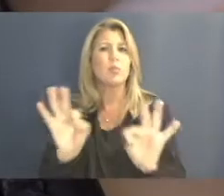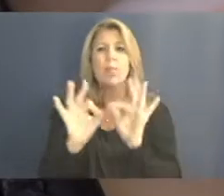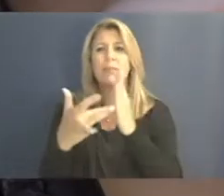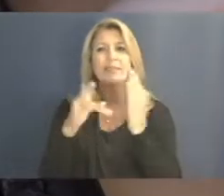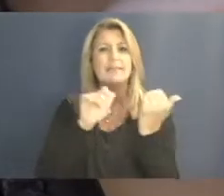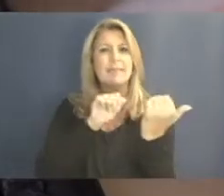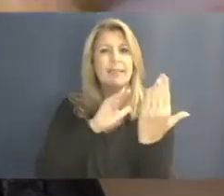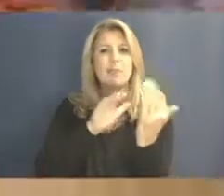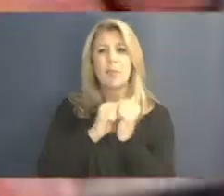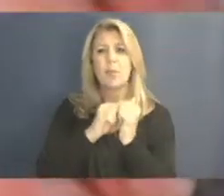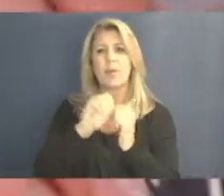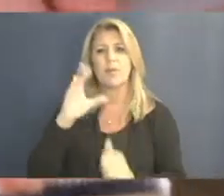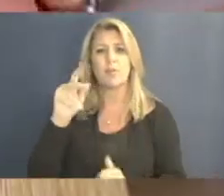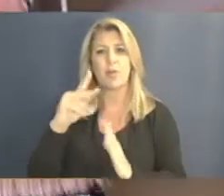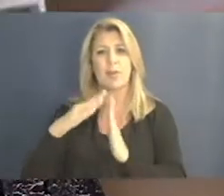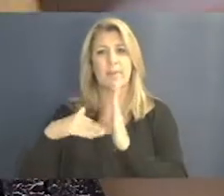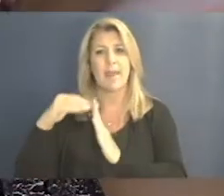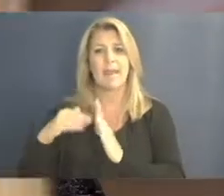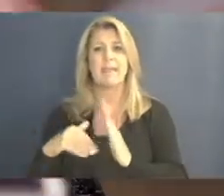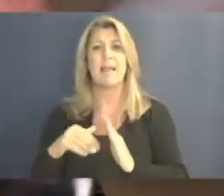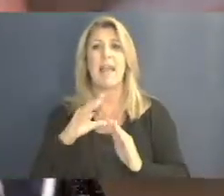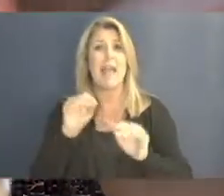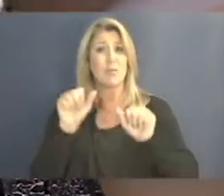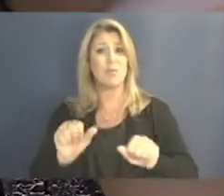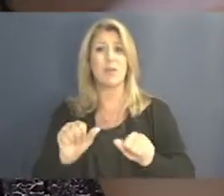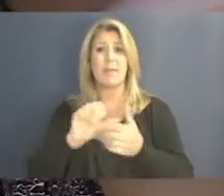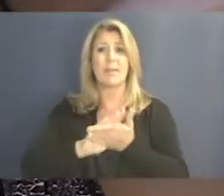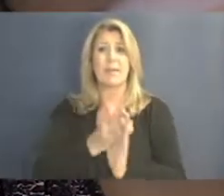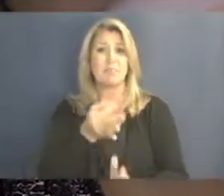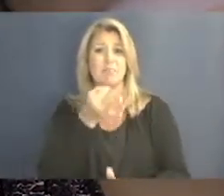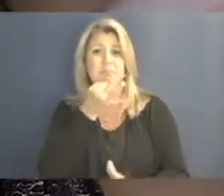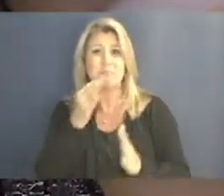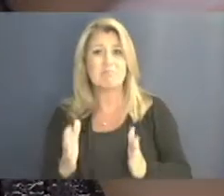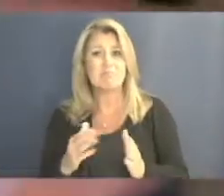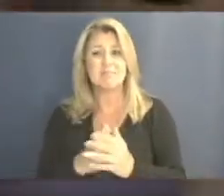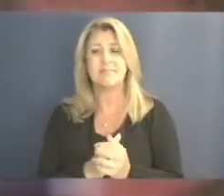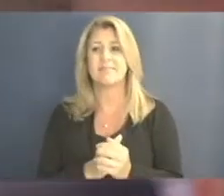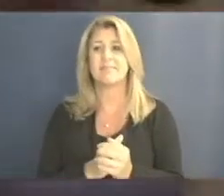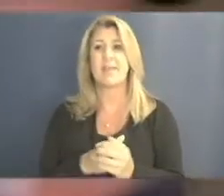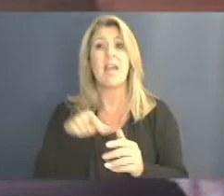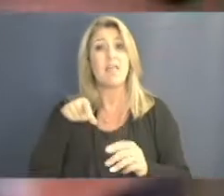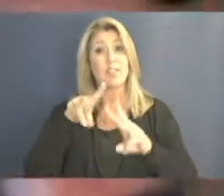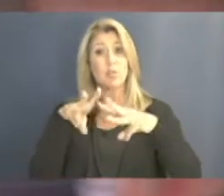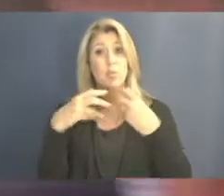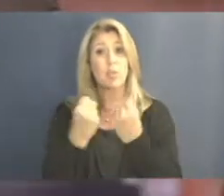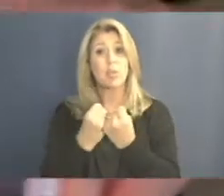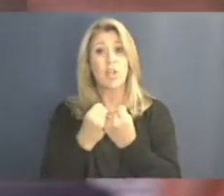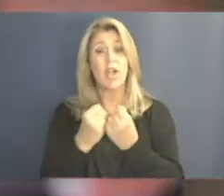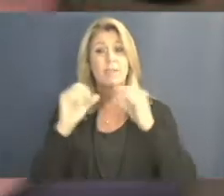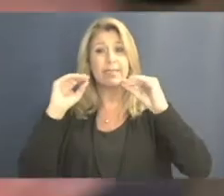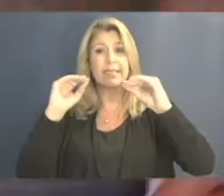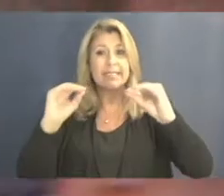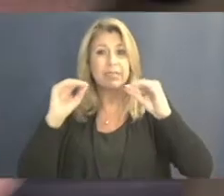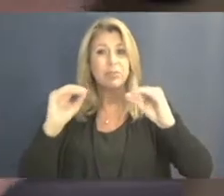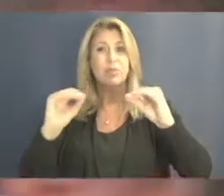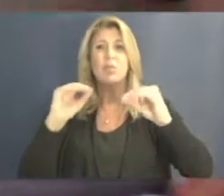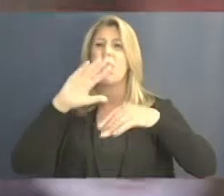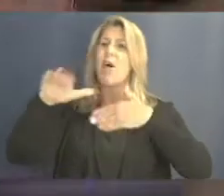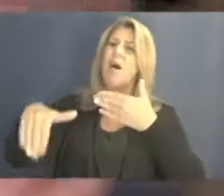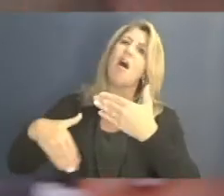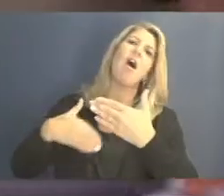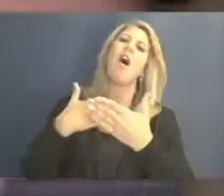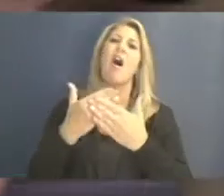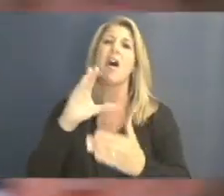most important techniques you will need to chalk paint like a pro. These workshops are intended to teach